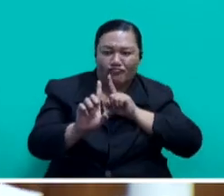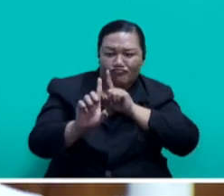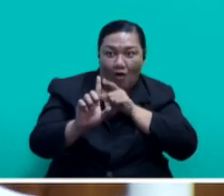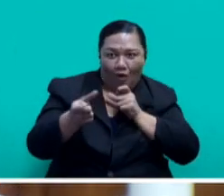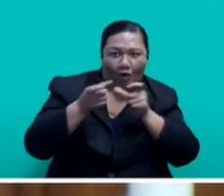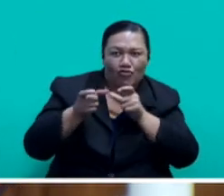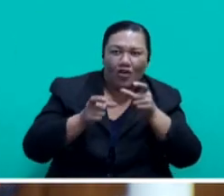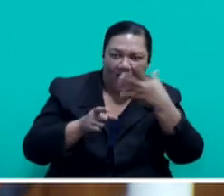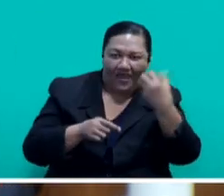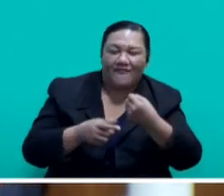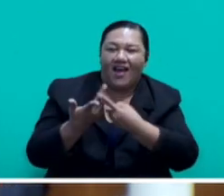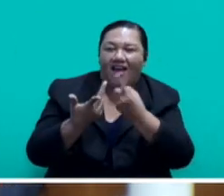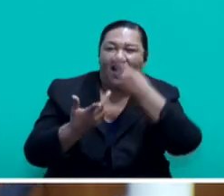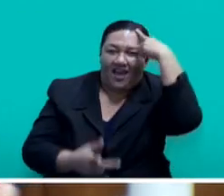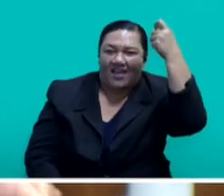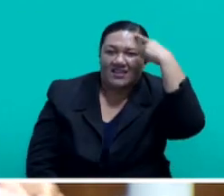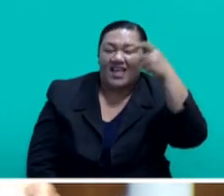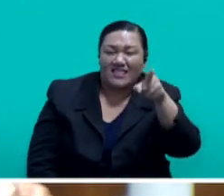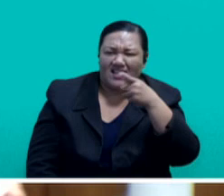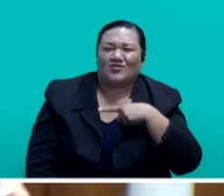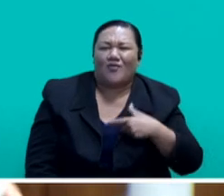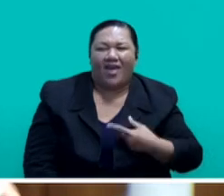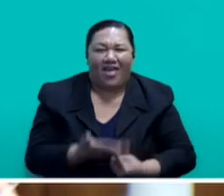That is how that arrest took place, Mr. Speaker.